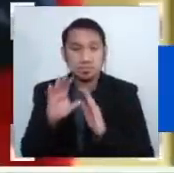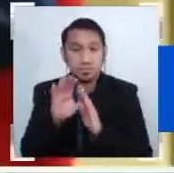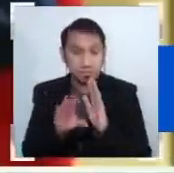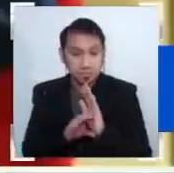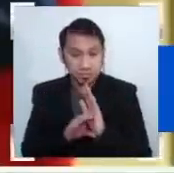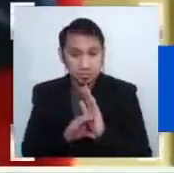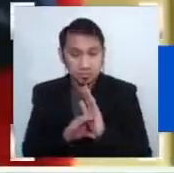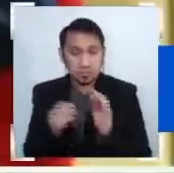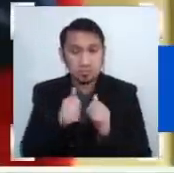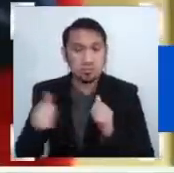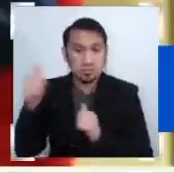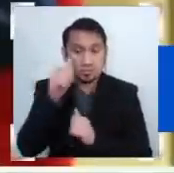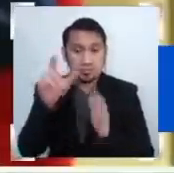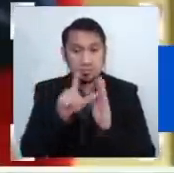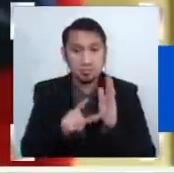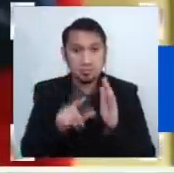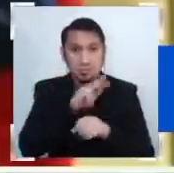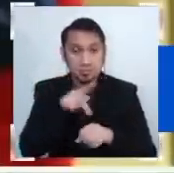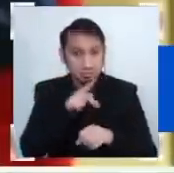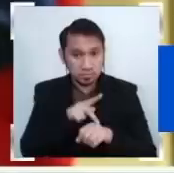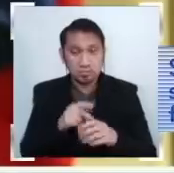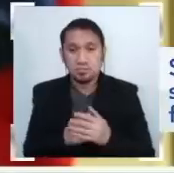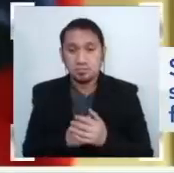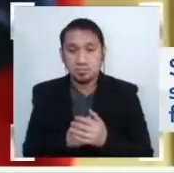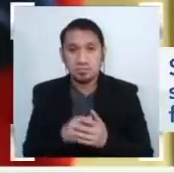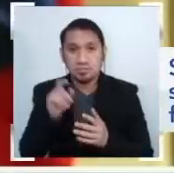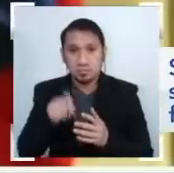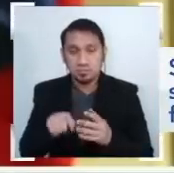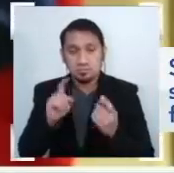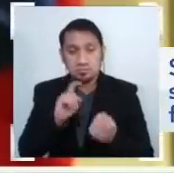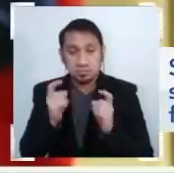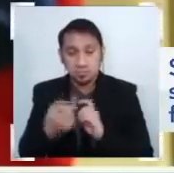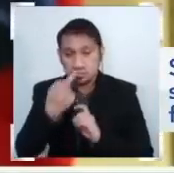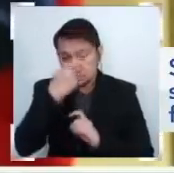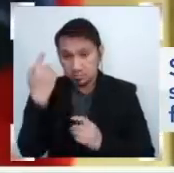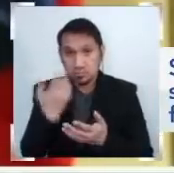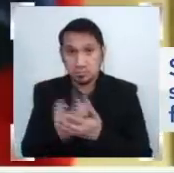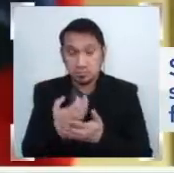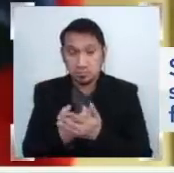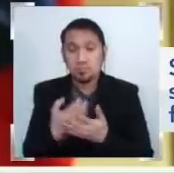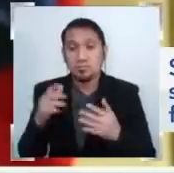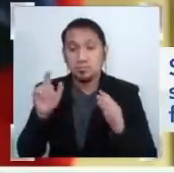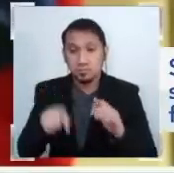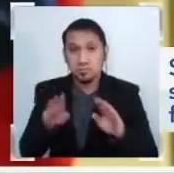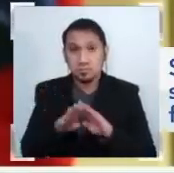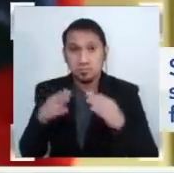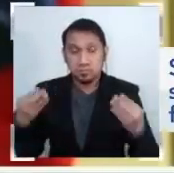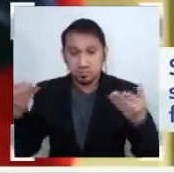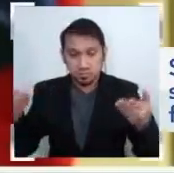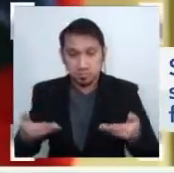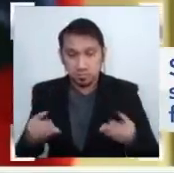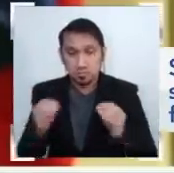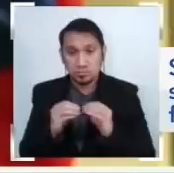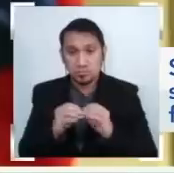revision despite the intent to only revise the economic provisions will open doors for opportunities